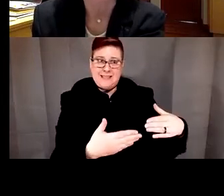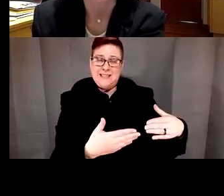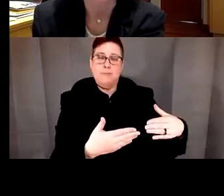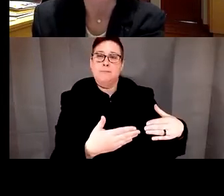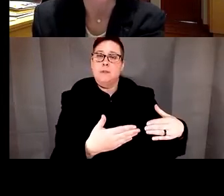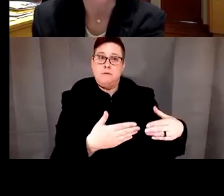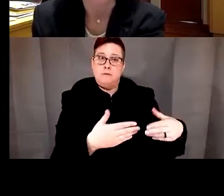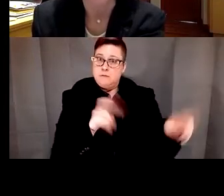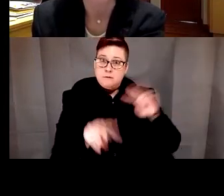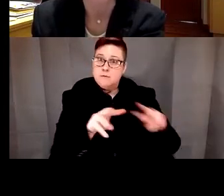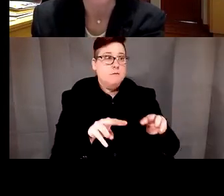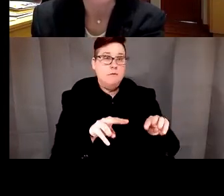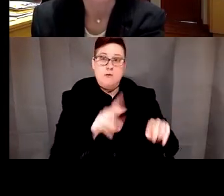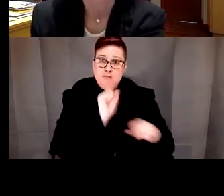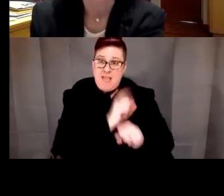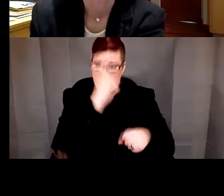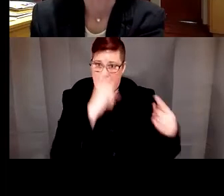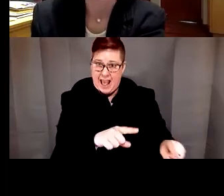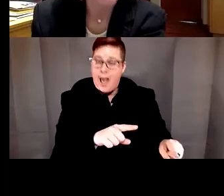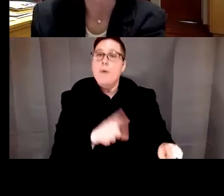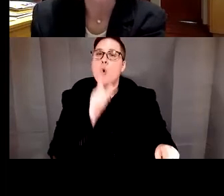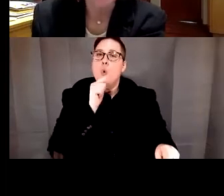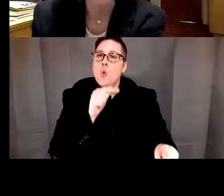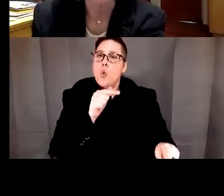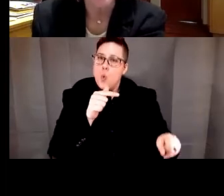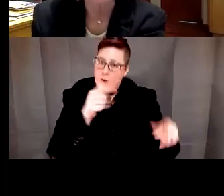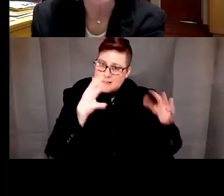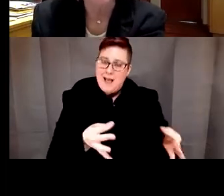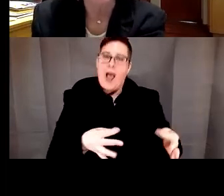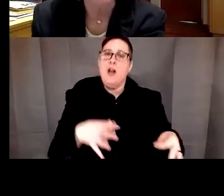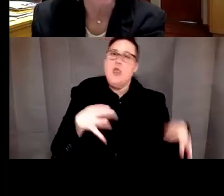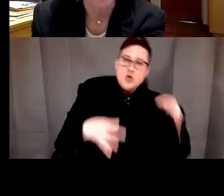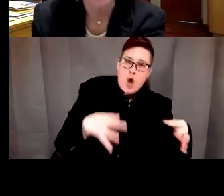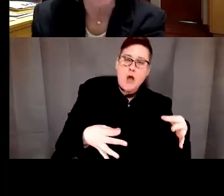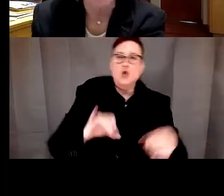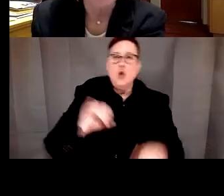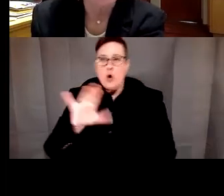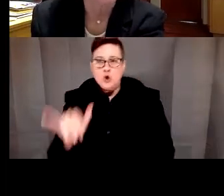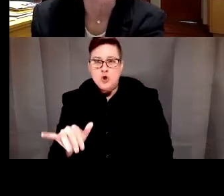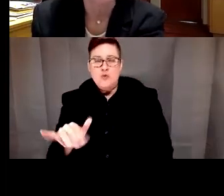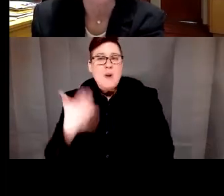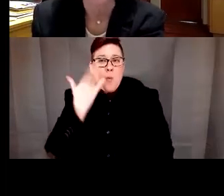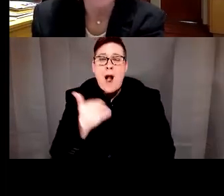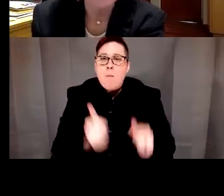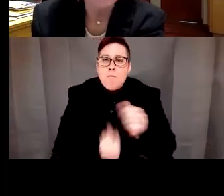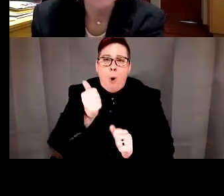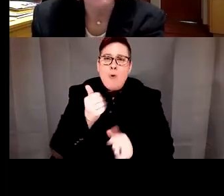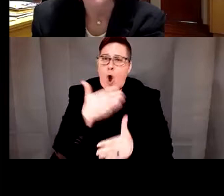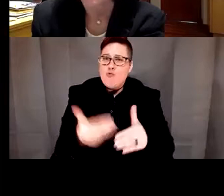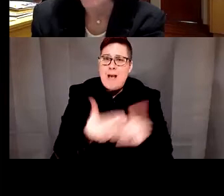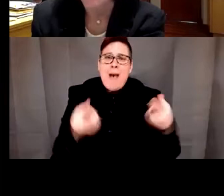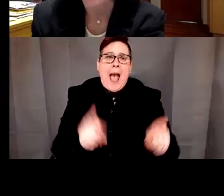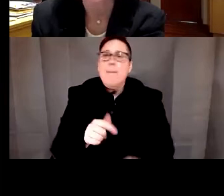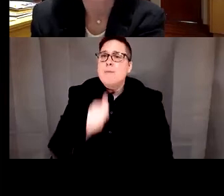that's the judge or the jury. In fact, most harassment occurs in private. There are no